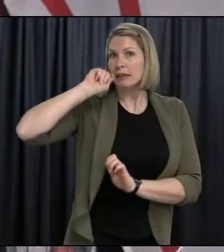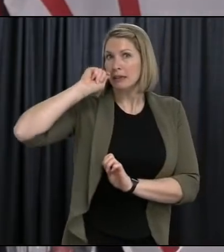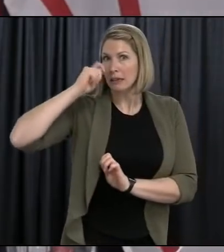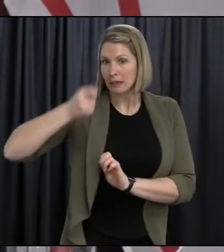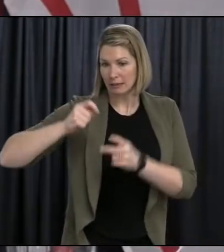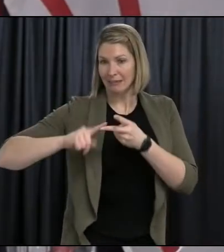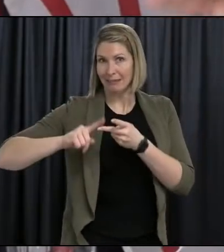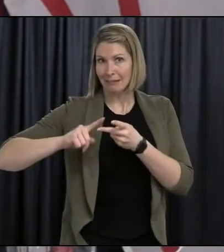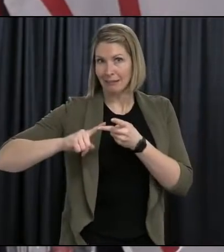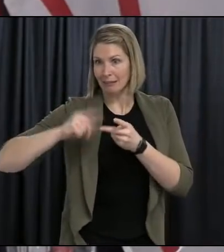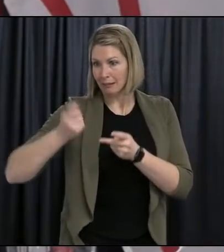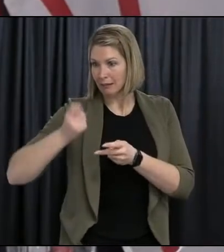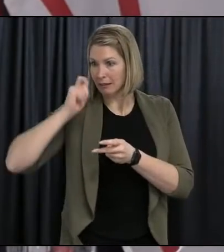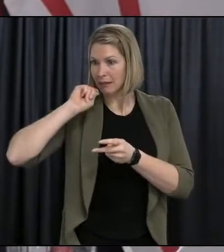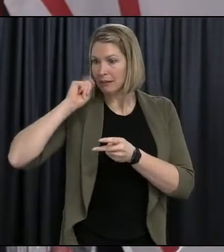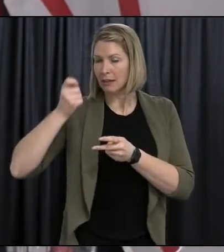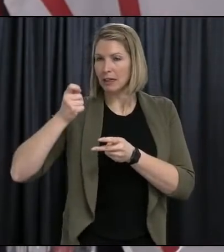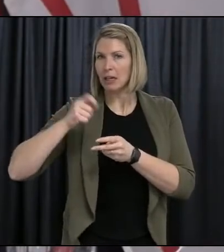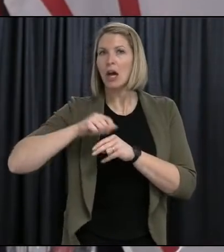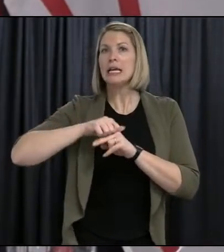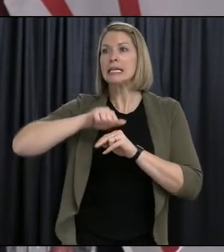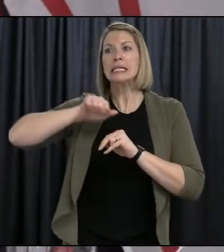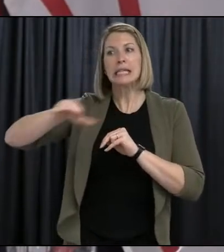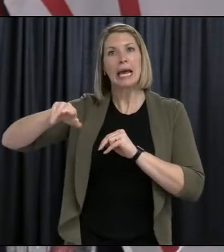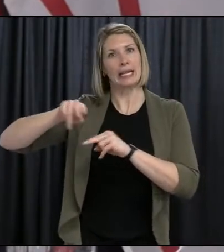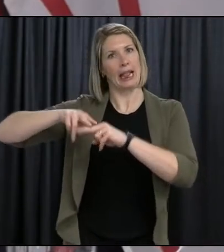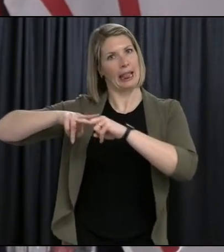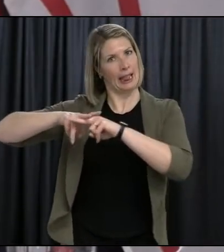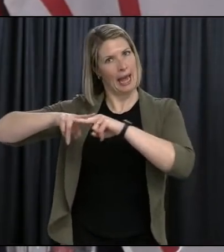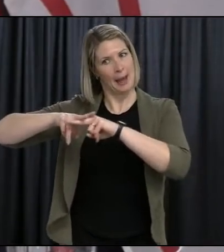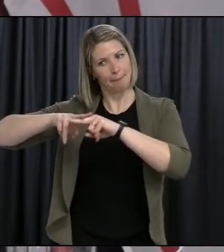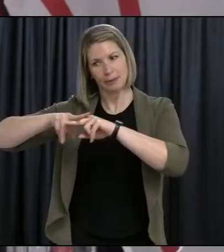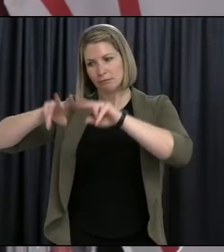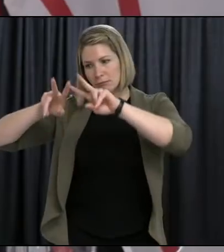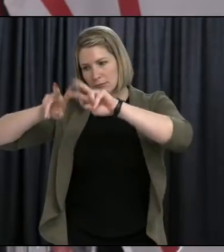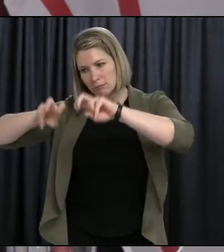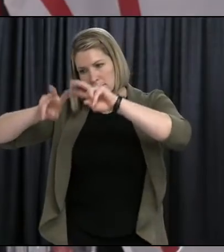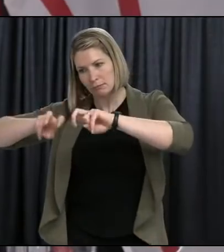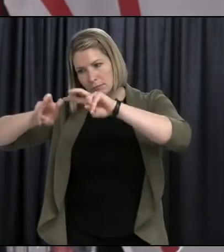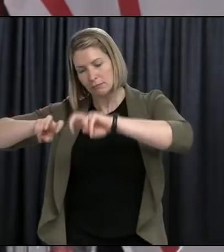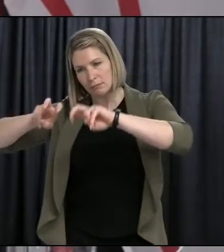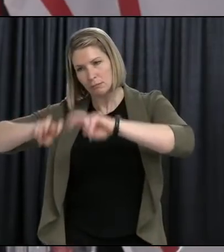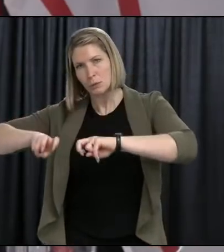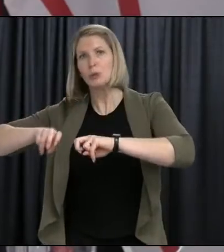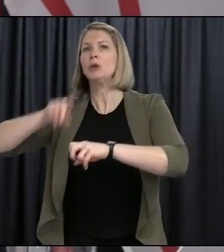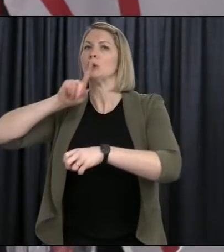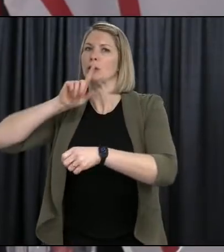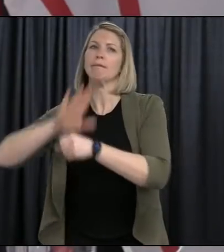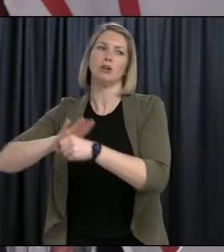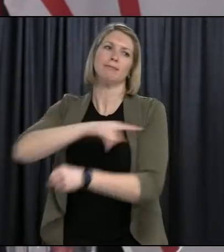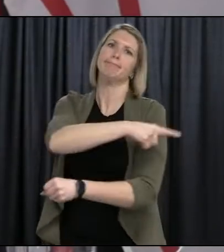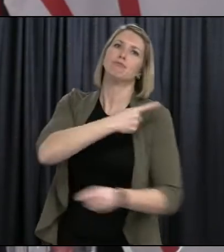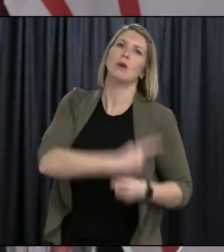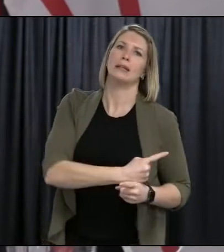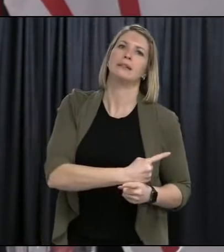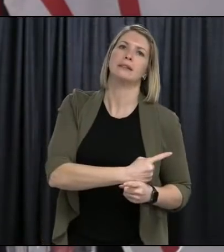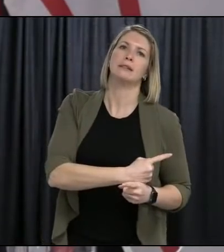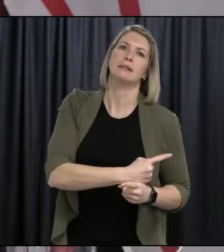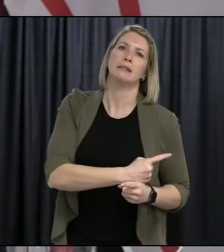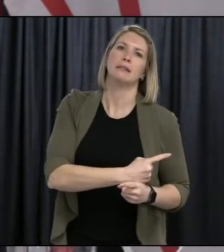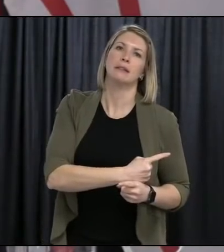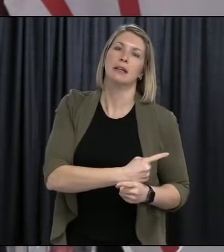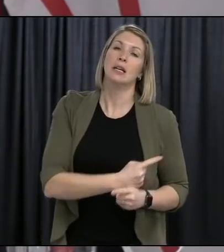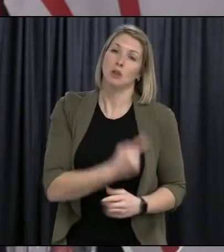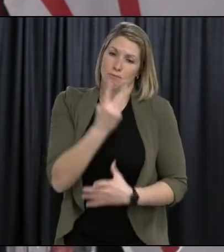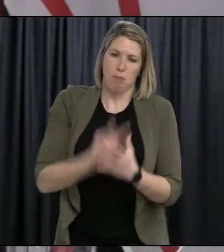confirmation with the second swab for the PCR test. But in the meantime, while that delay is happening, it allows contact tracing to do its thing. With